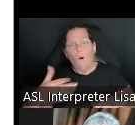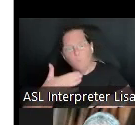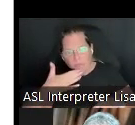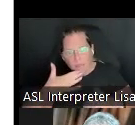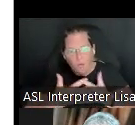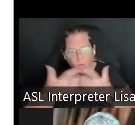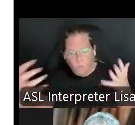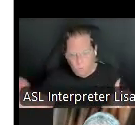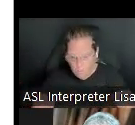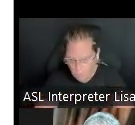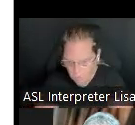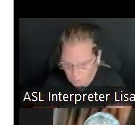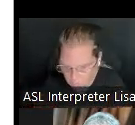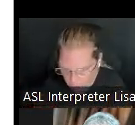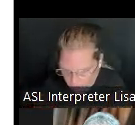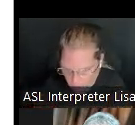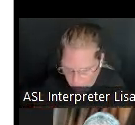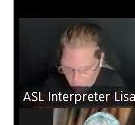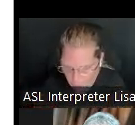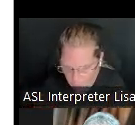it. Thank you, Barbara.